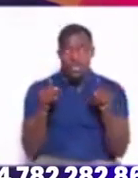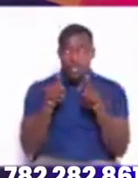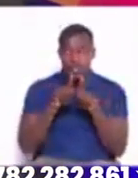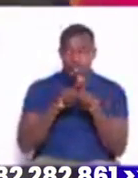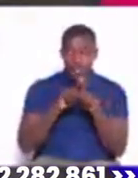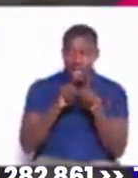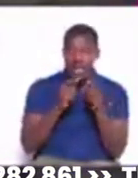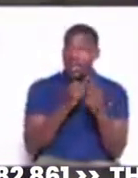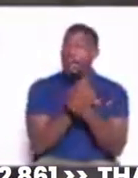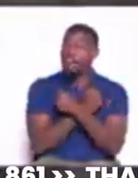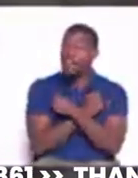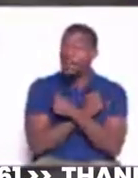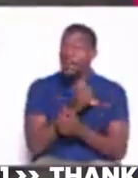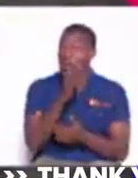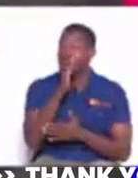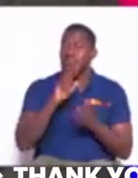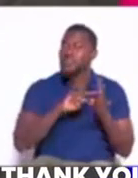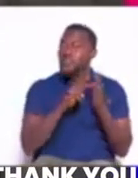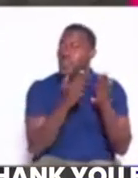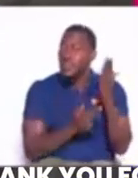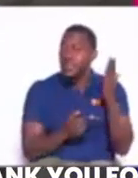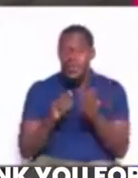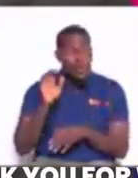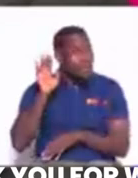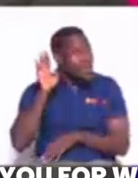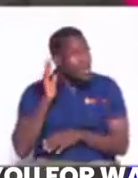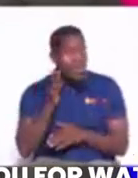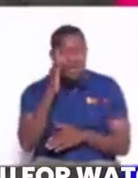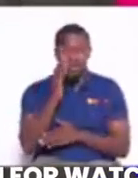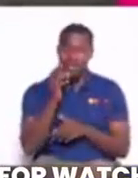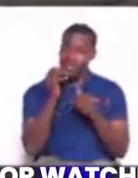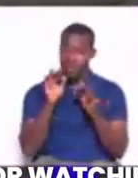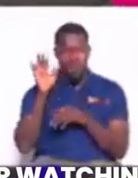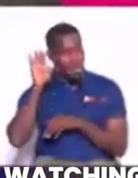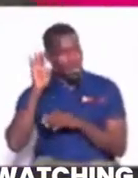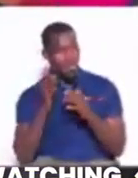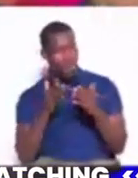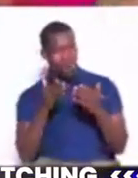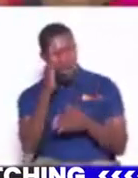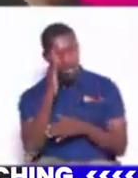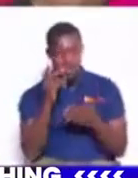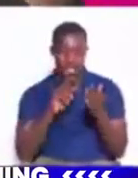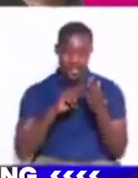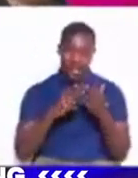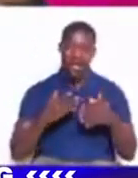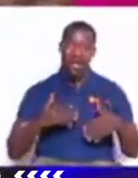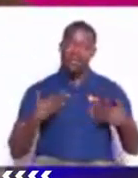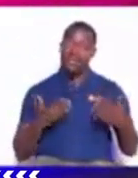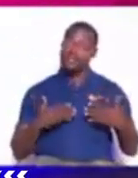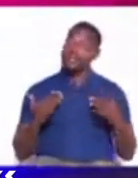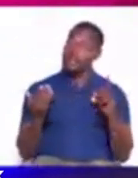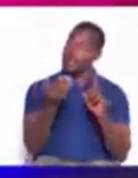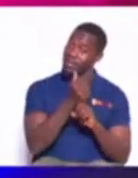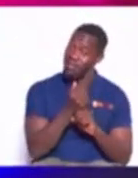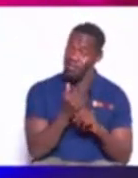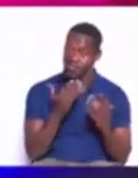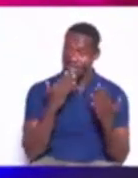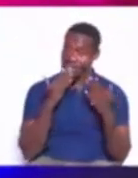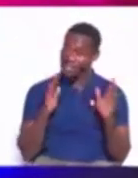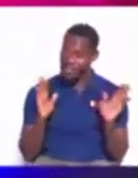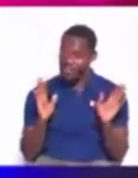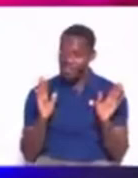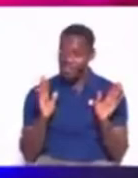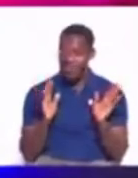God, obedience to it, brings greatest happiness. And they know that they will one day stand before God in